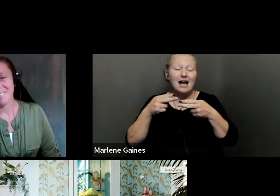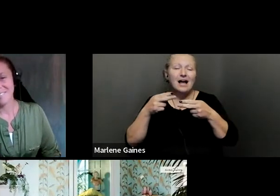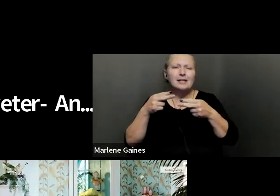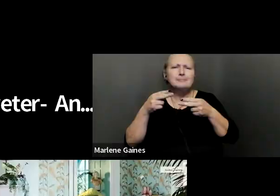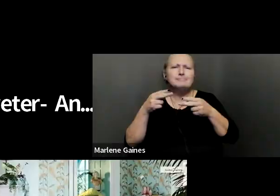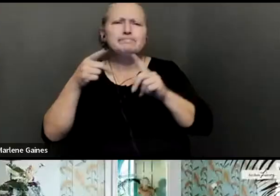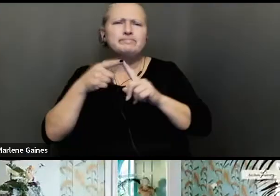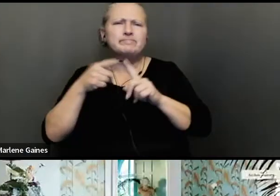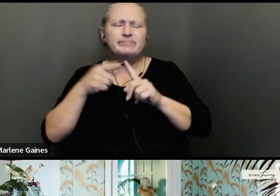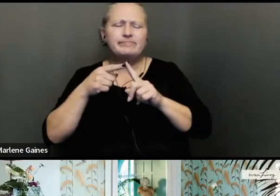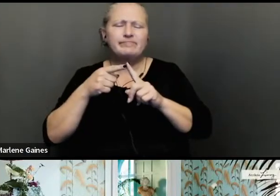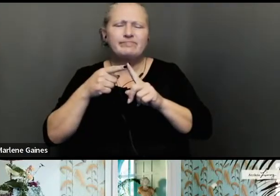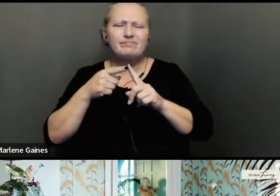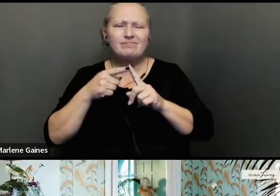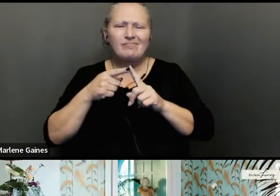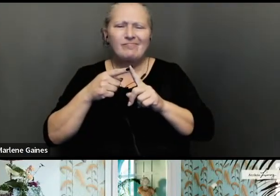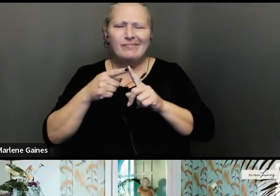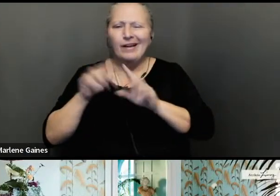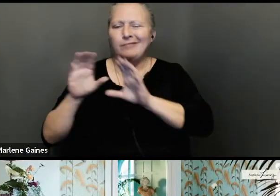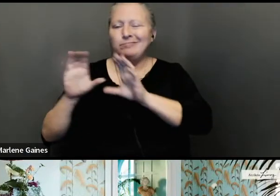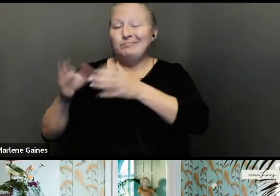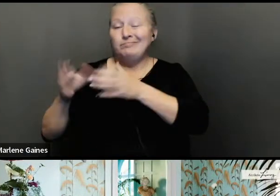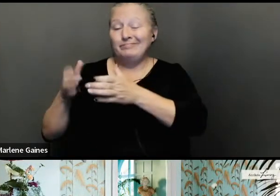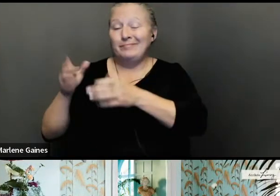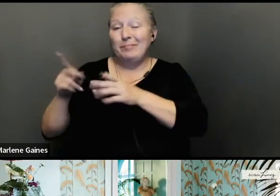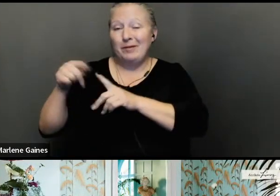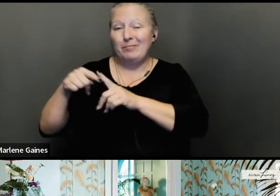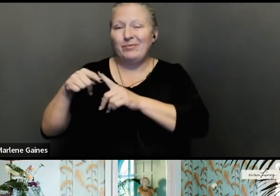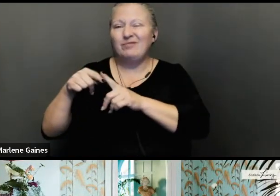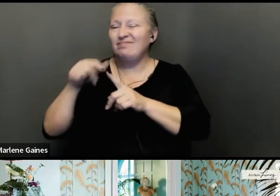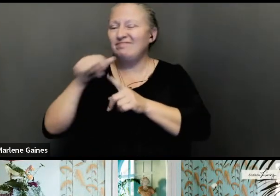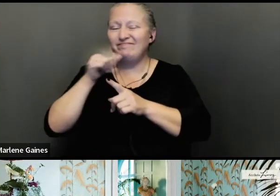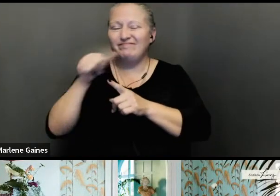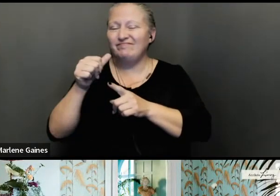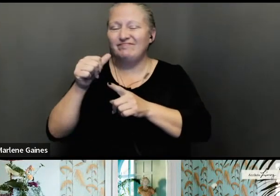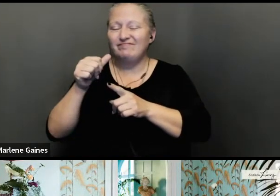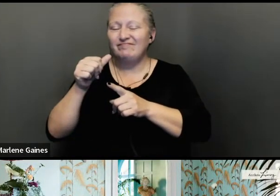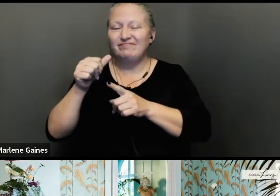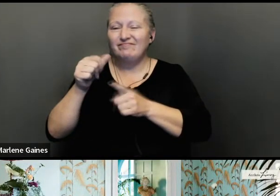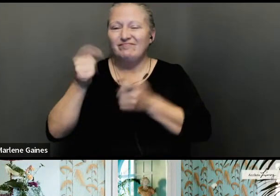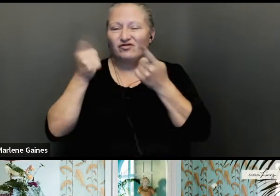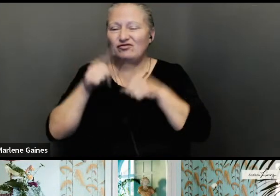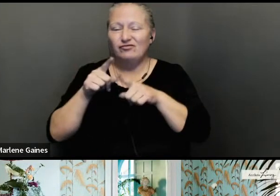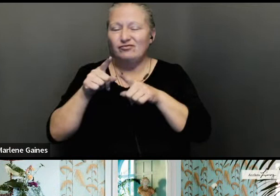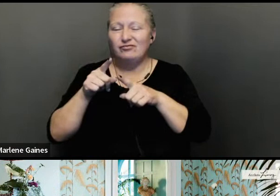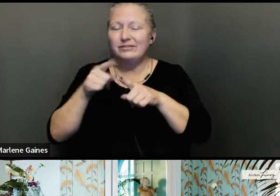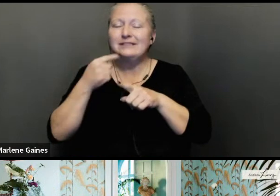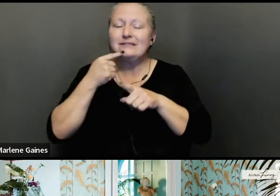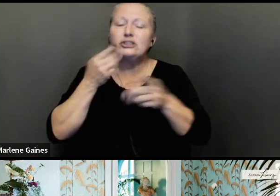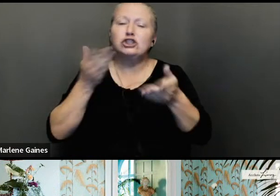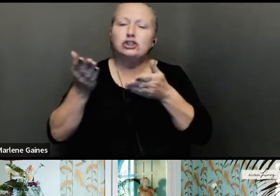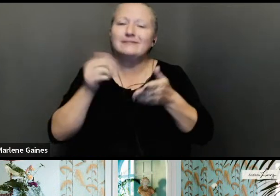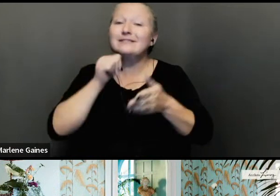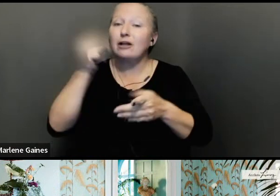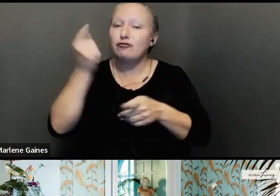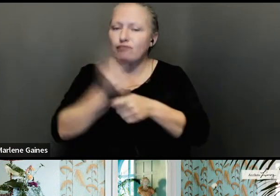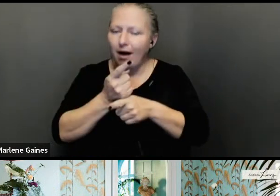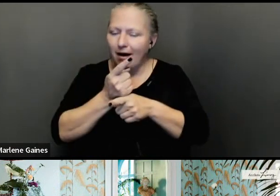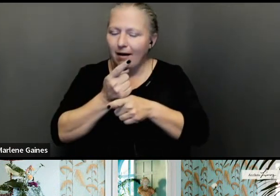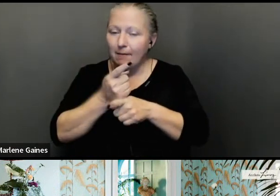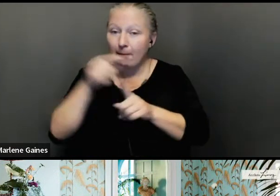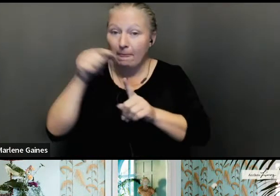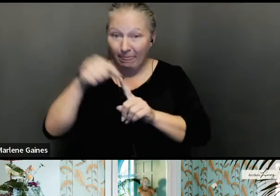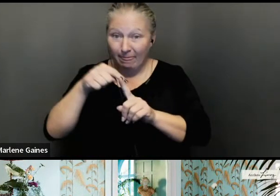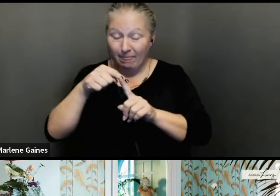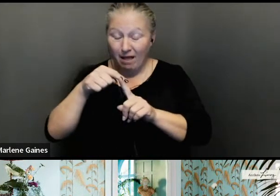there's a core of people who disagreed that the services were not right. Is that the core